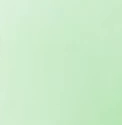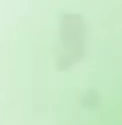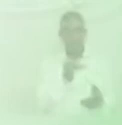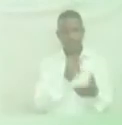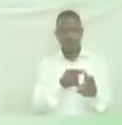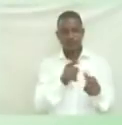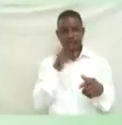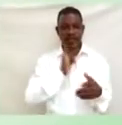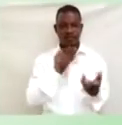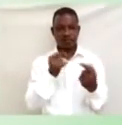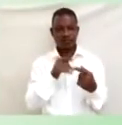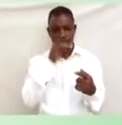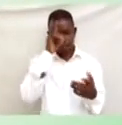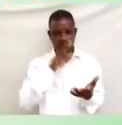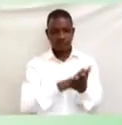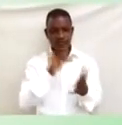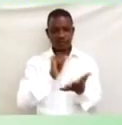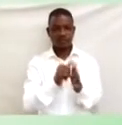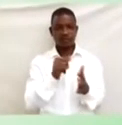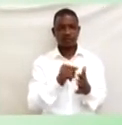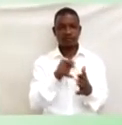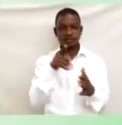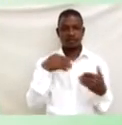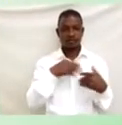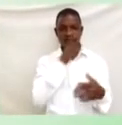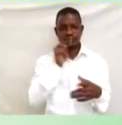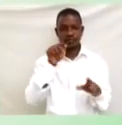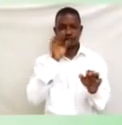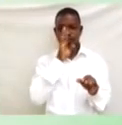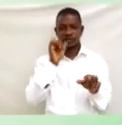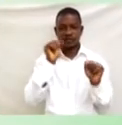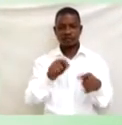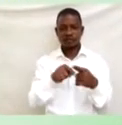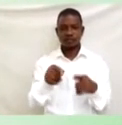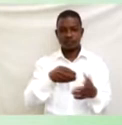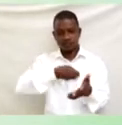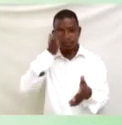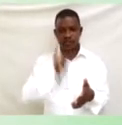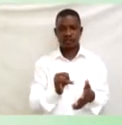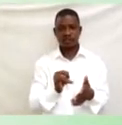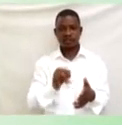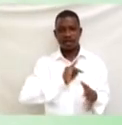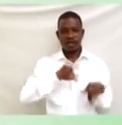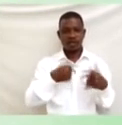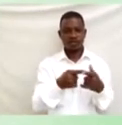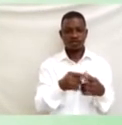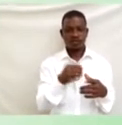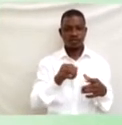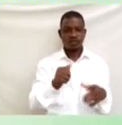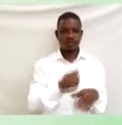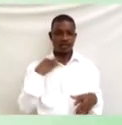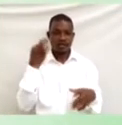As a result of the foregoing, I want to believe that you have